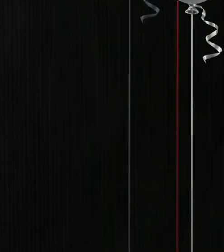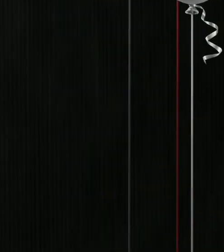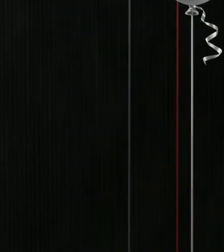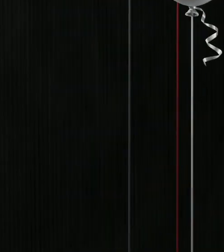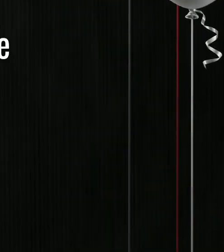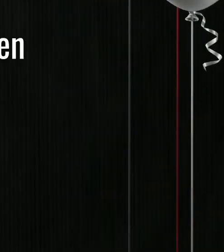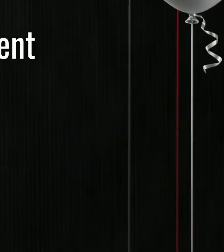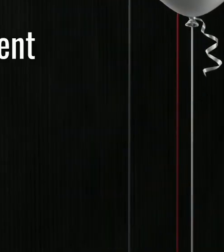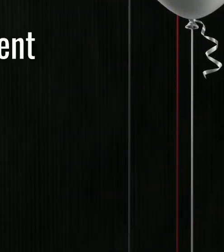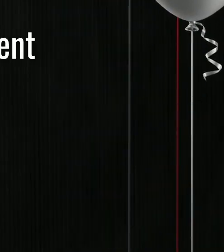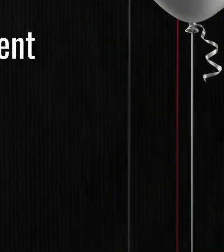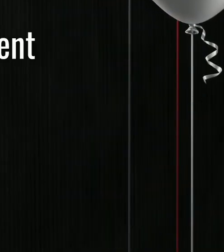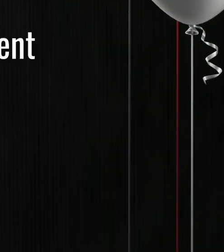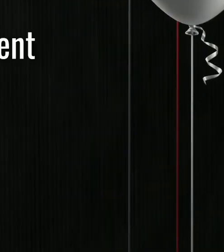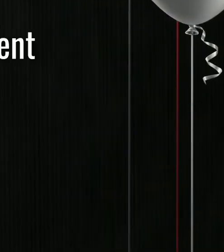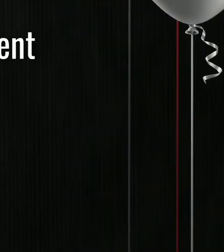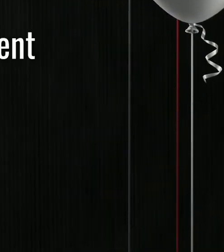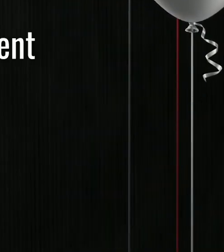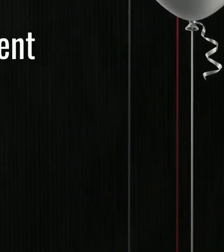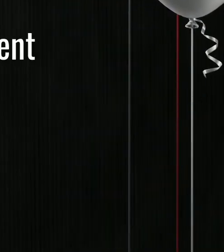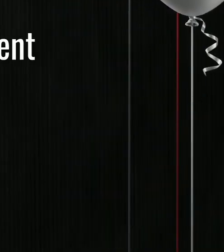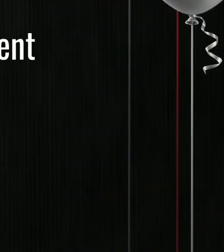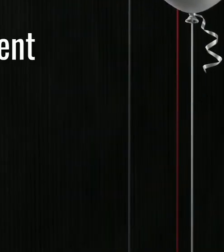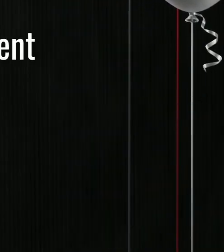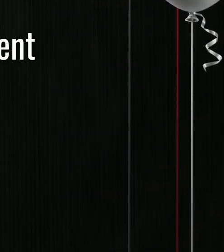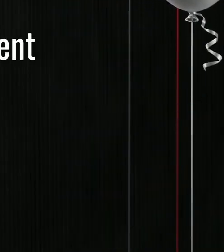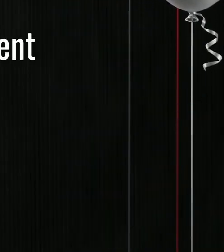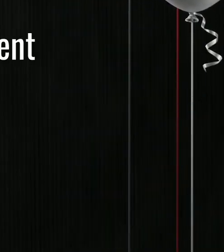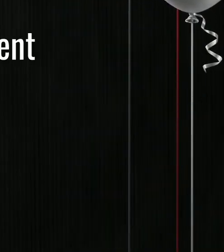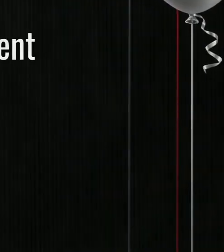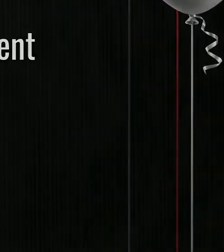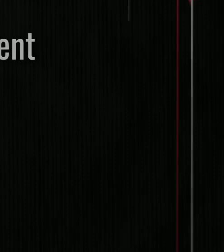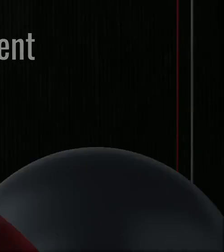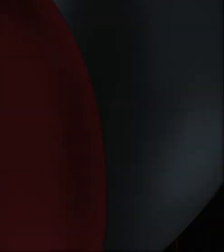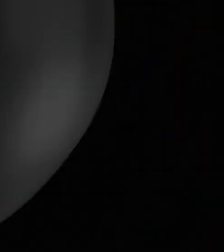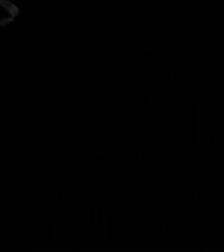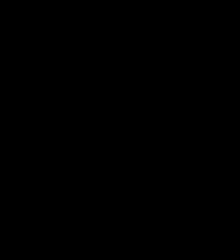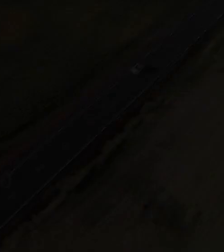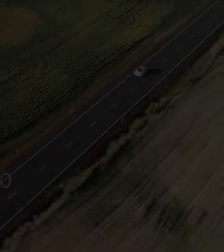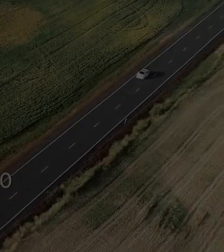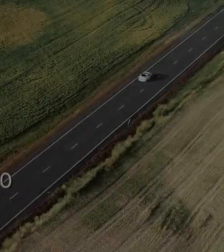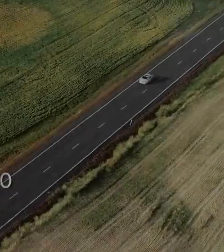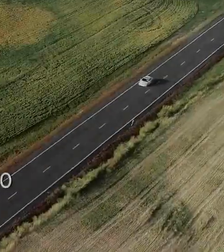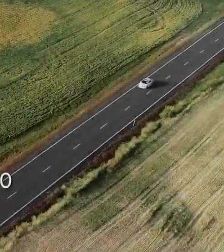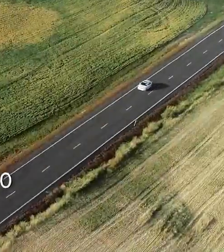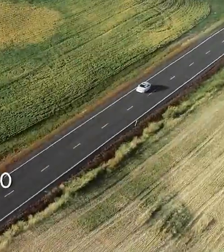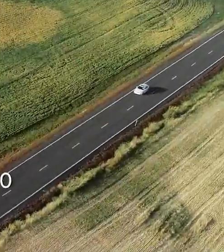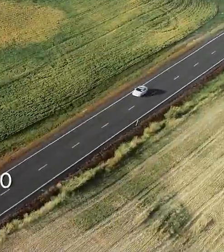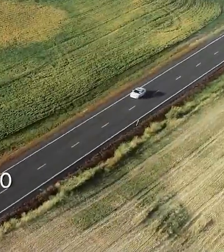Chelsea Ward, Bachelor of Arts in Human Development.